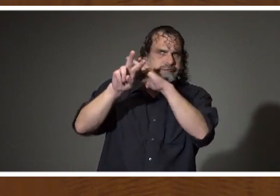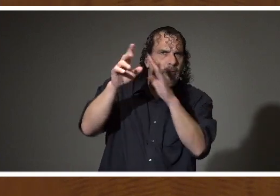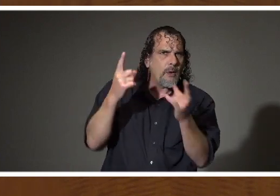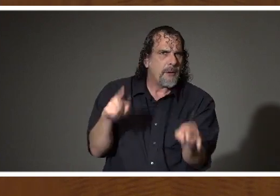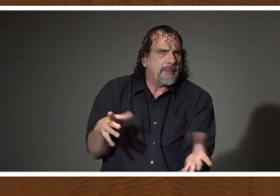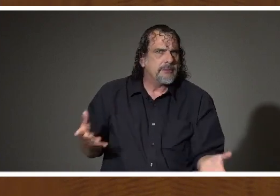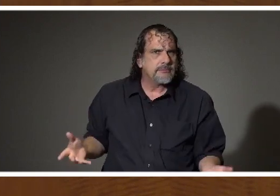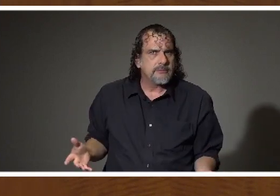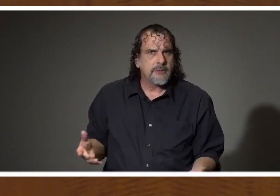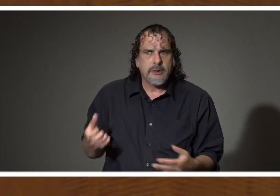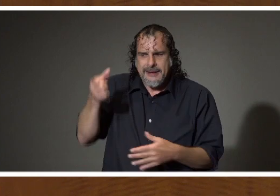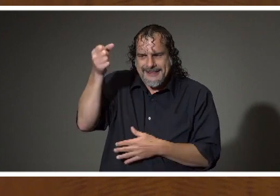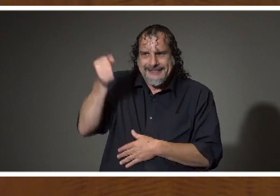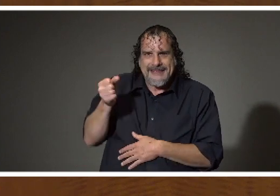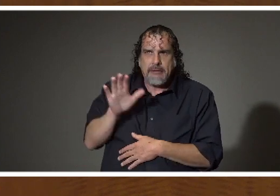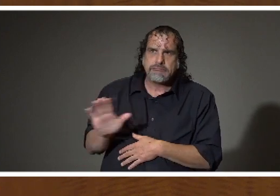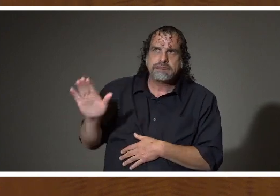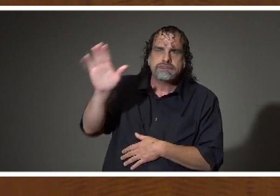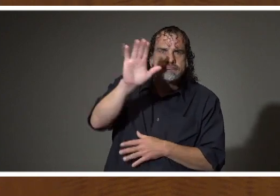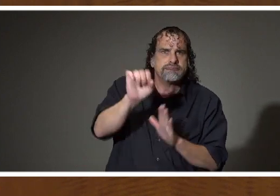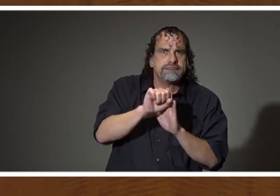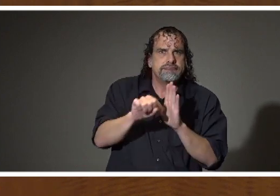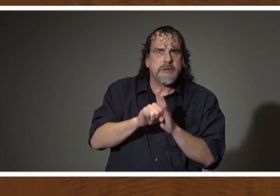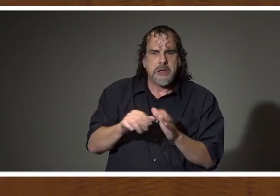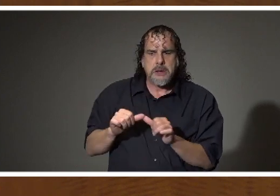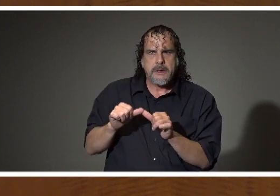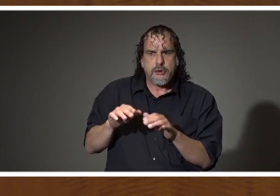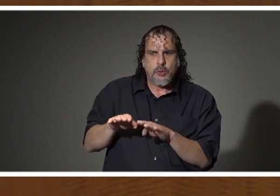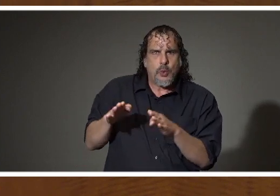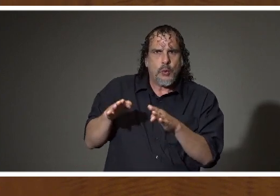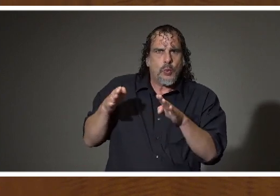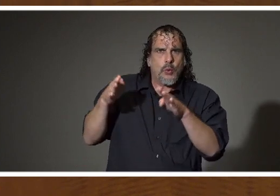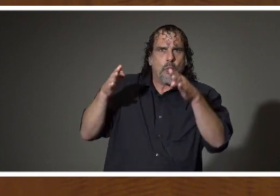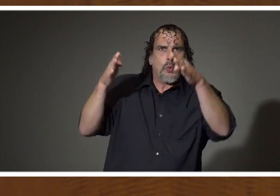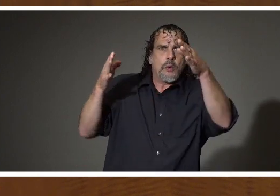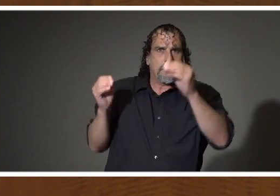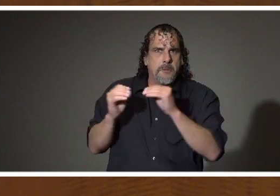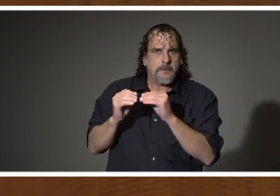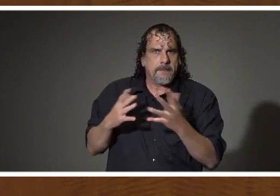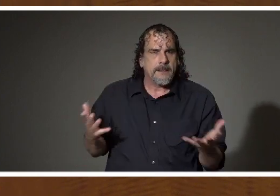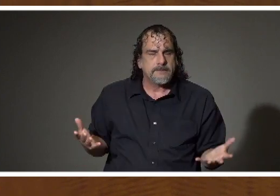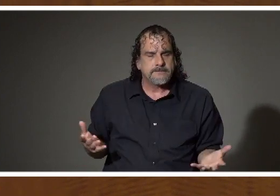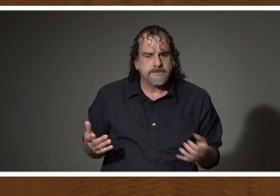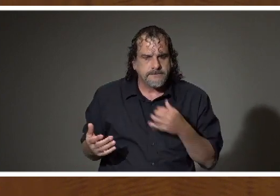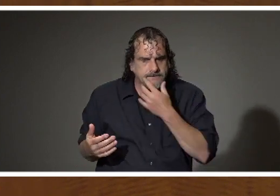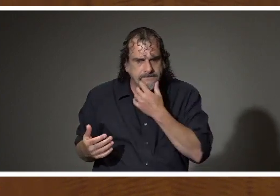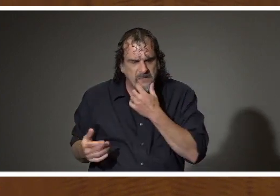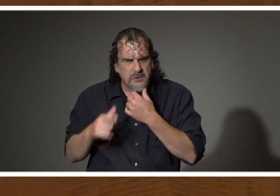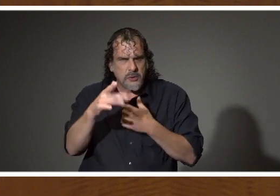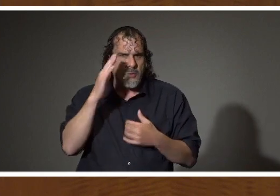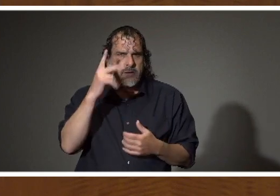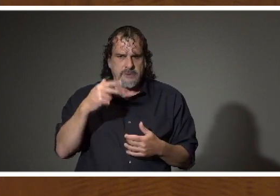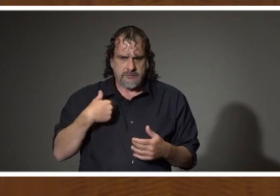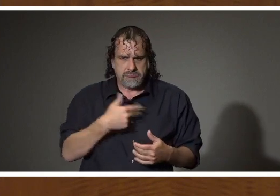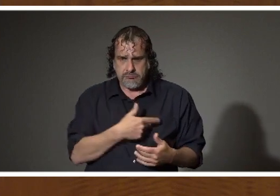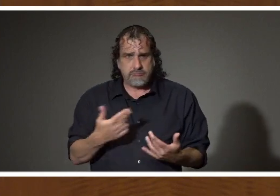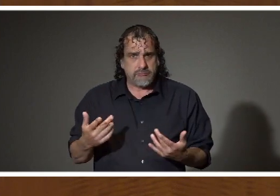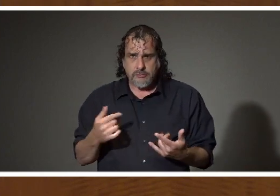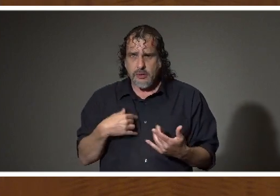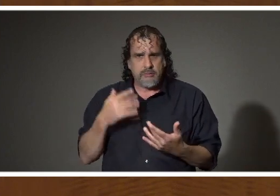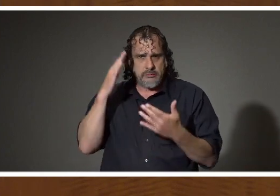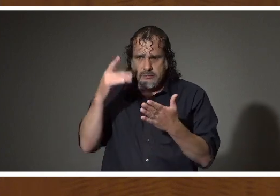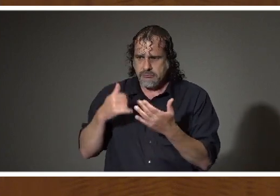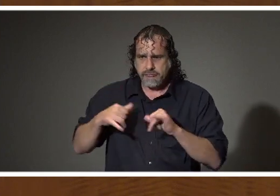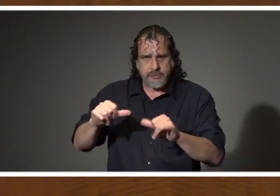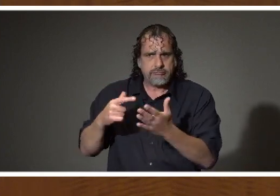the South continuing to work to reopen. And I think you'll certainly see us continue to have conversations